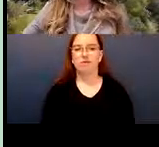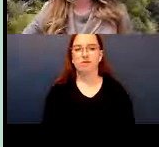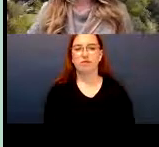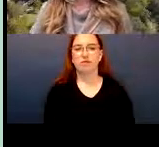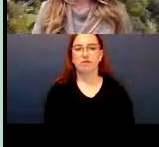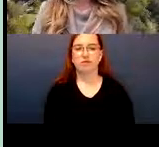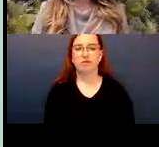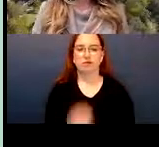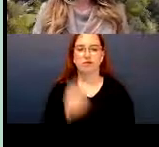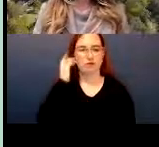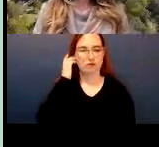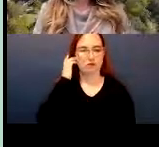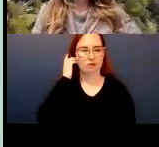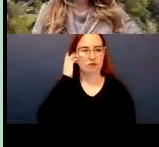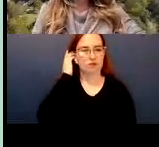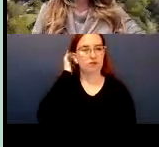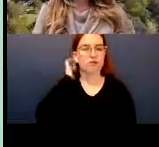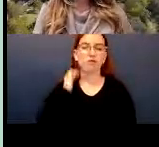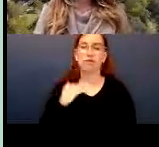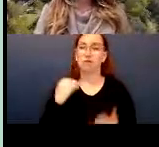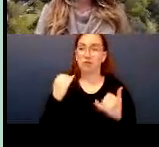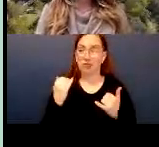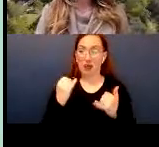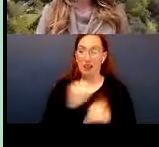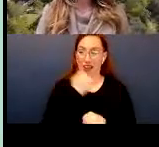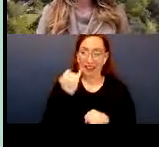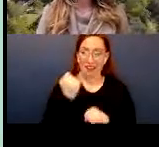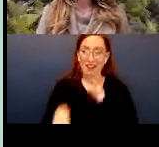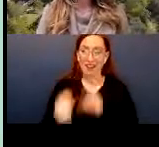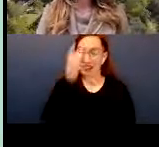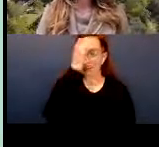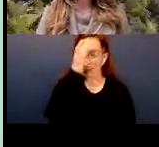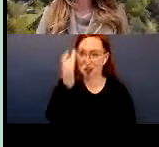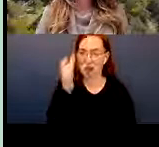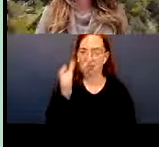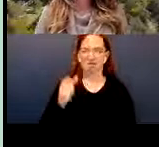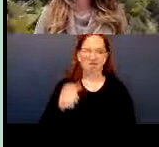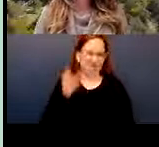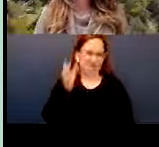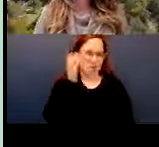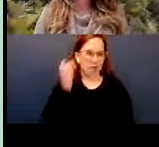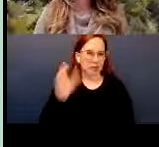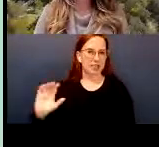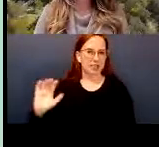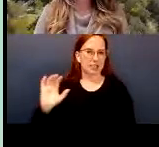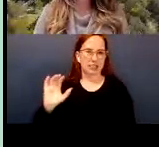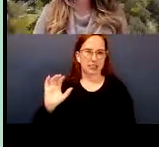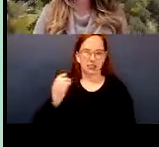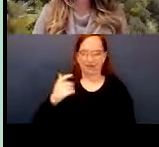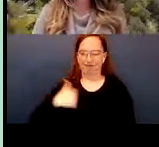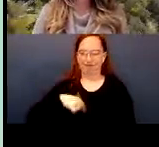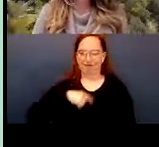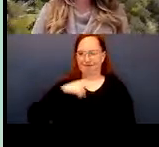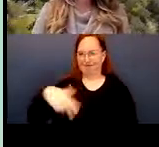Okay, we're on to our final concept. This is concept C, known as